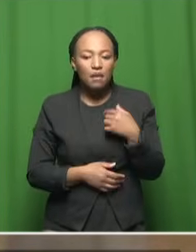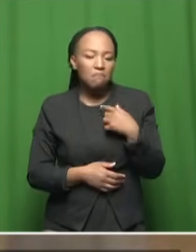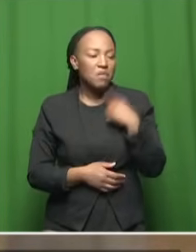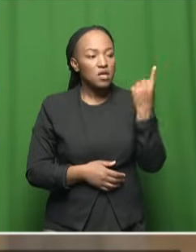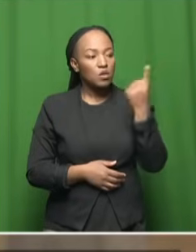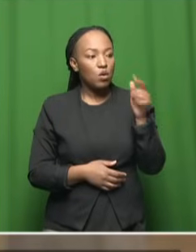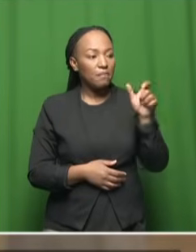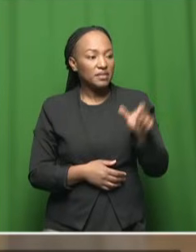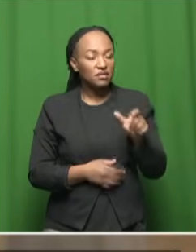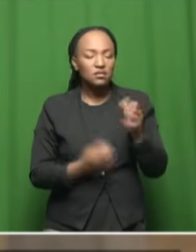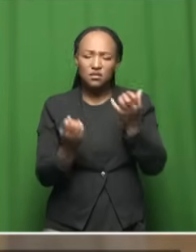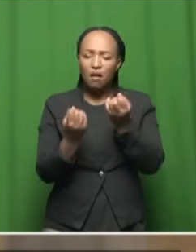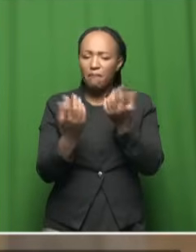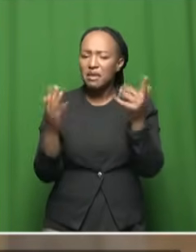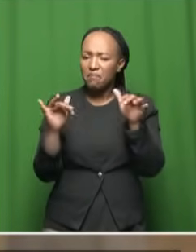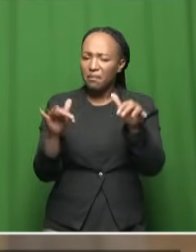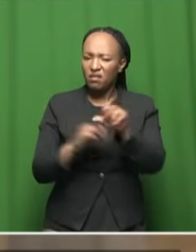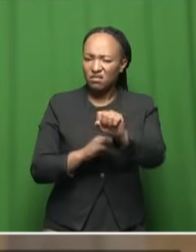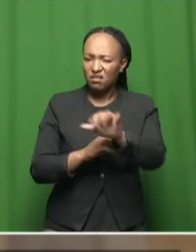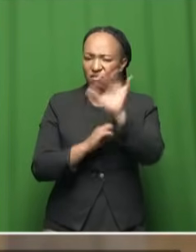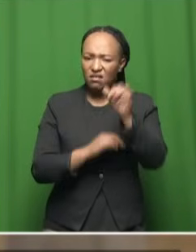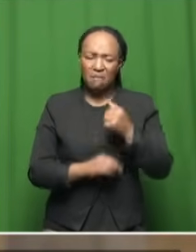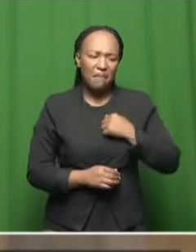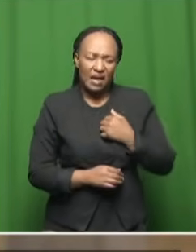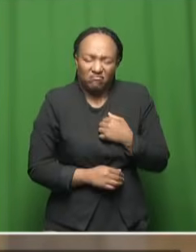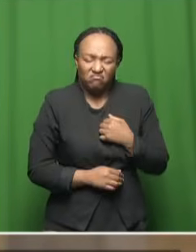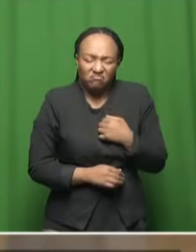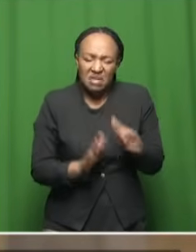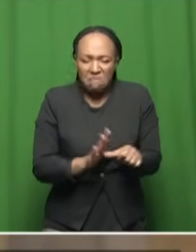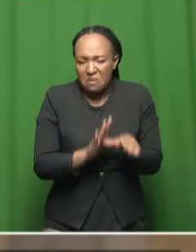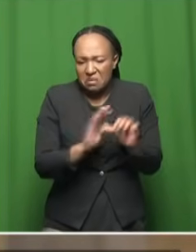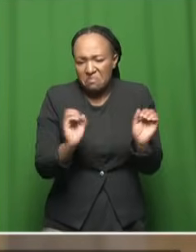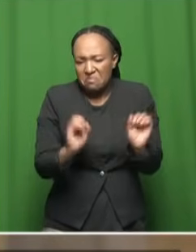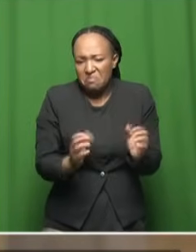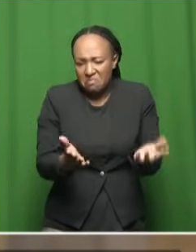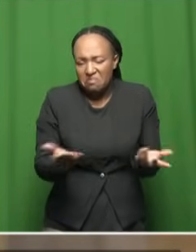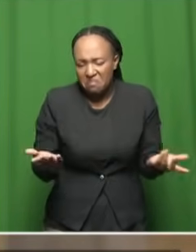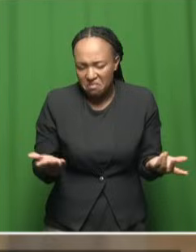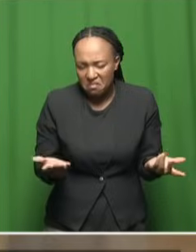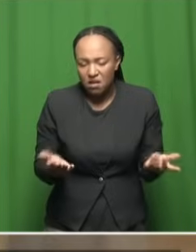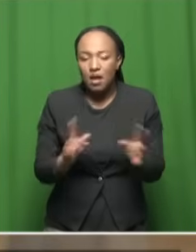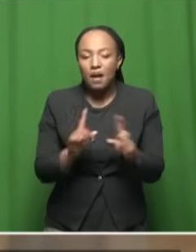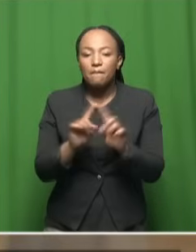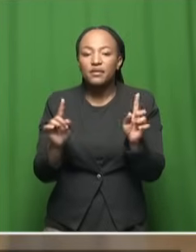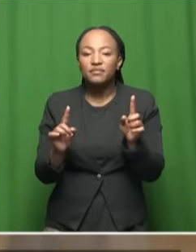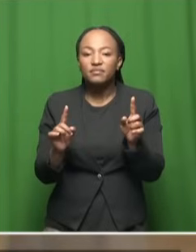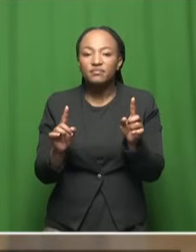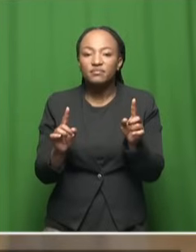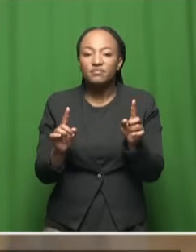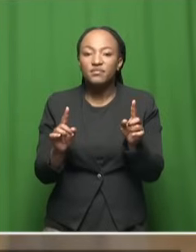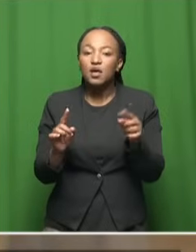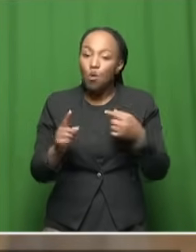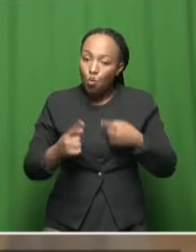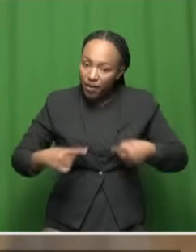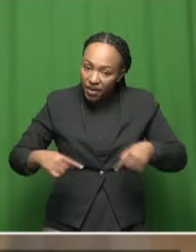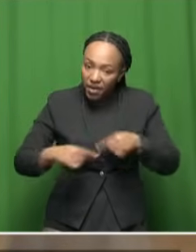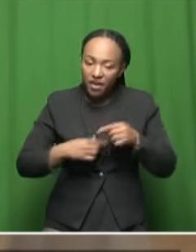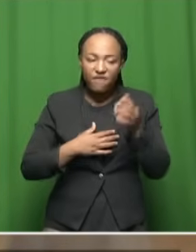how many people in South Africa, so mine won't count. But it's like, we are the